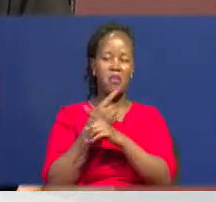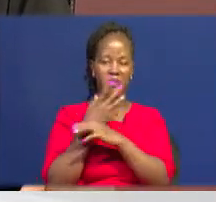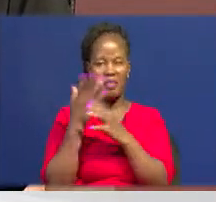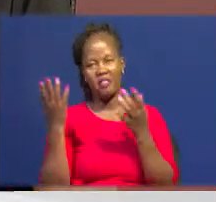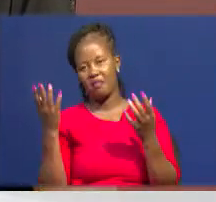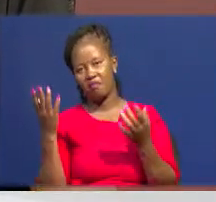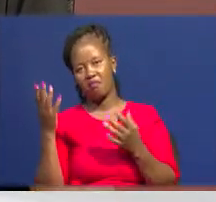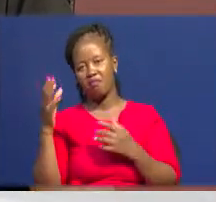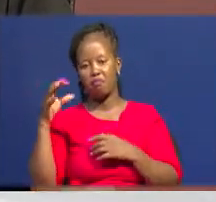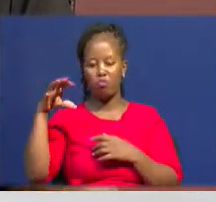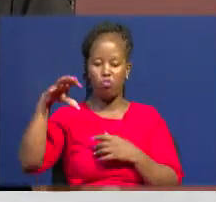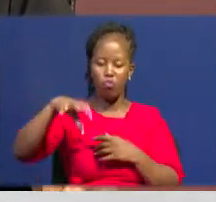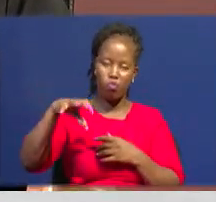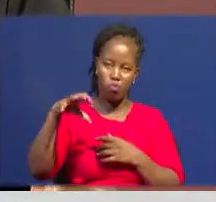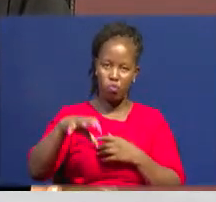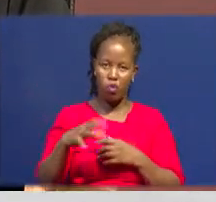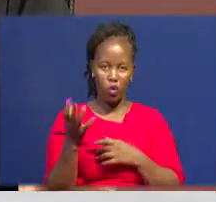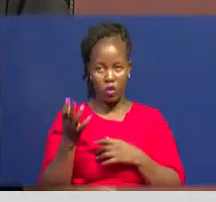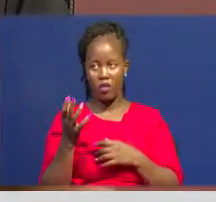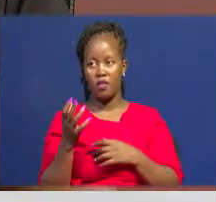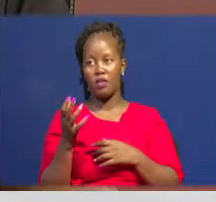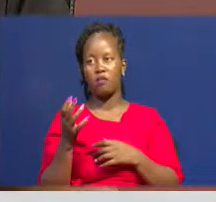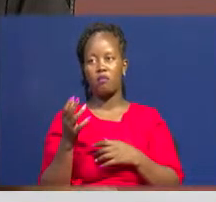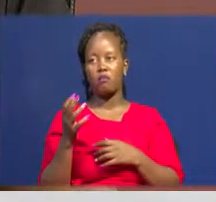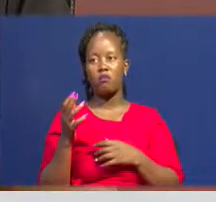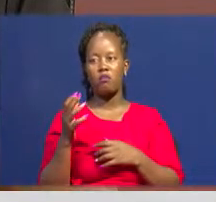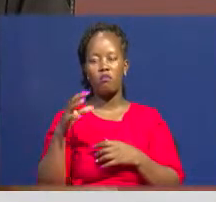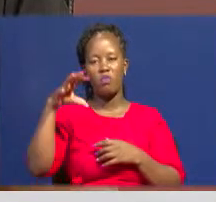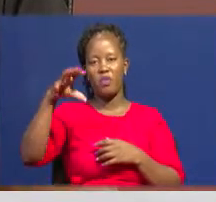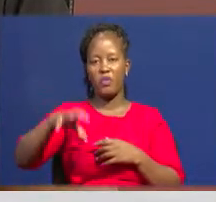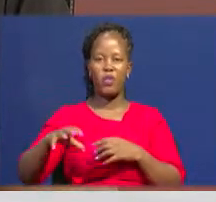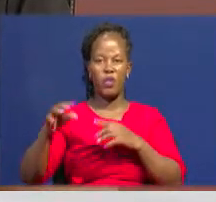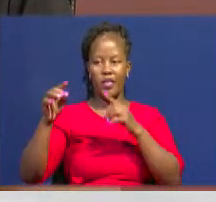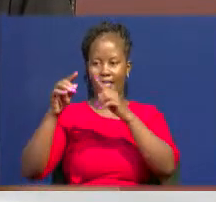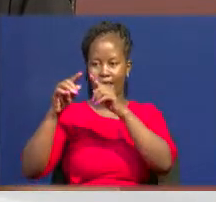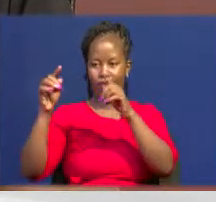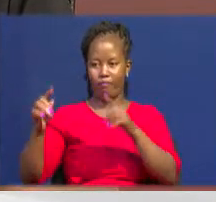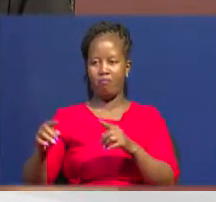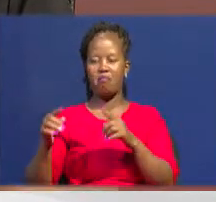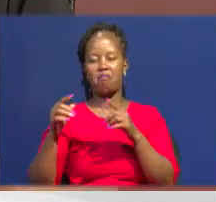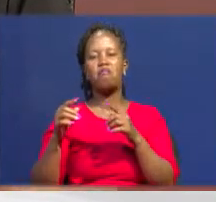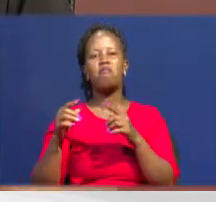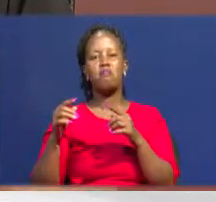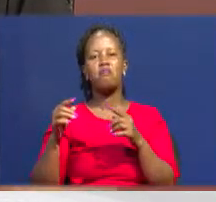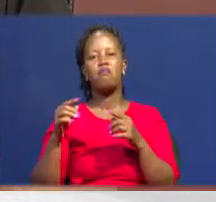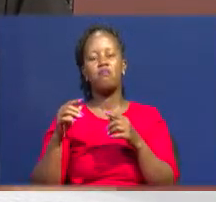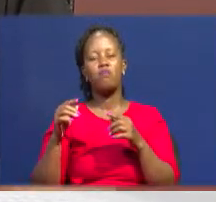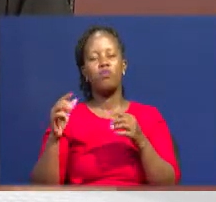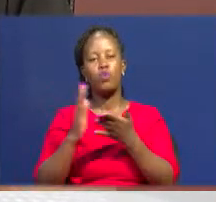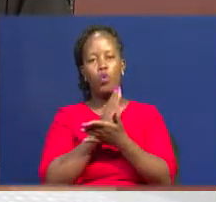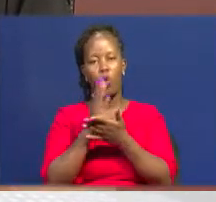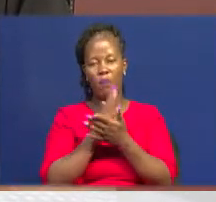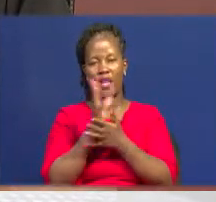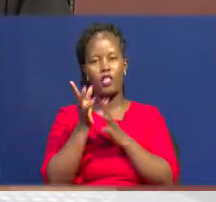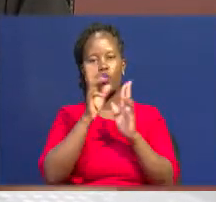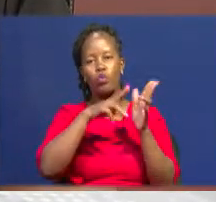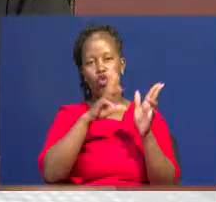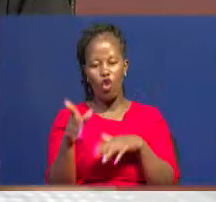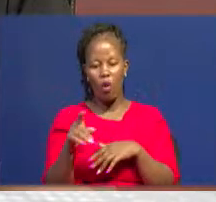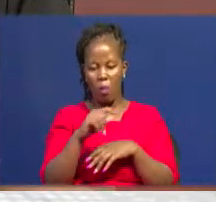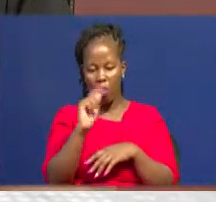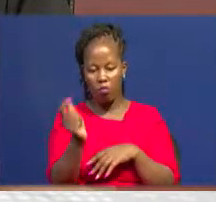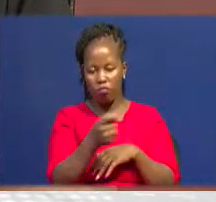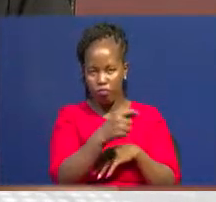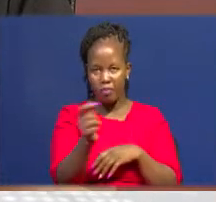short. Of course, it's a shorter court compared to the normal tennis. It's a